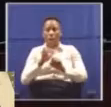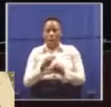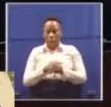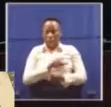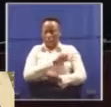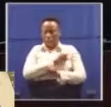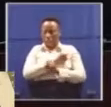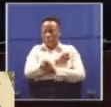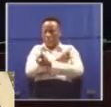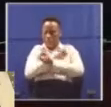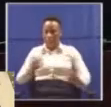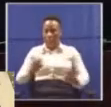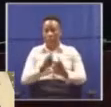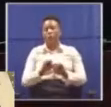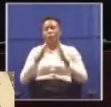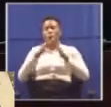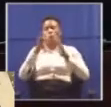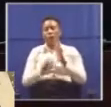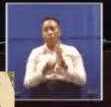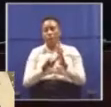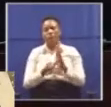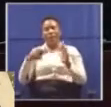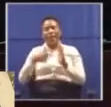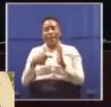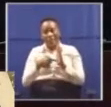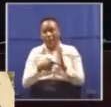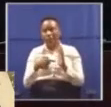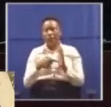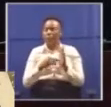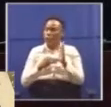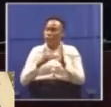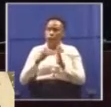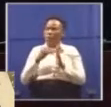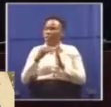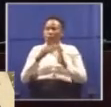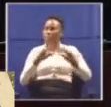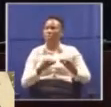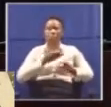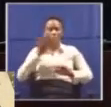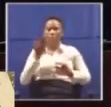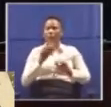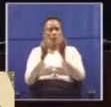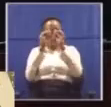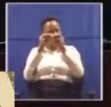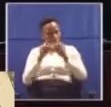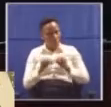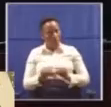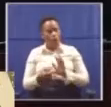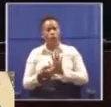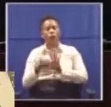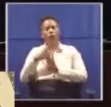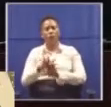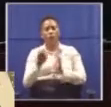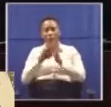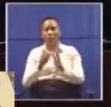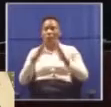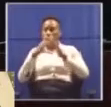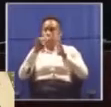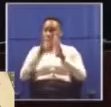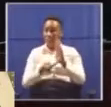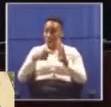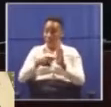COVID-19 lockdowns and was not spared the scourge and the increase that the statistics showed. That lockdown led